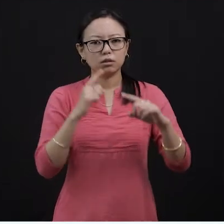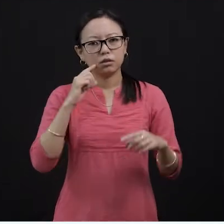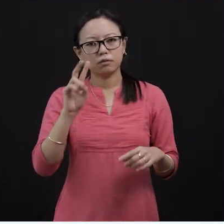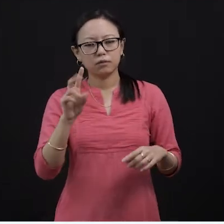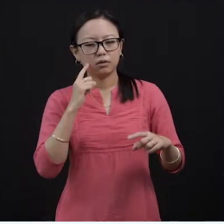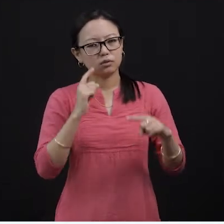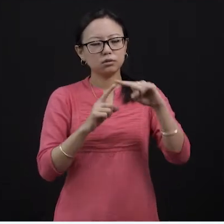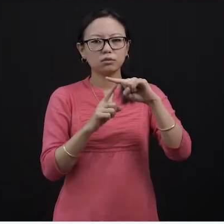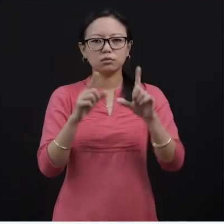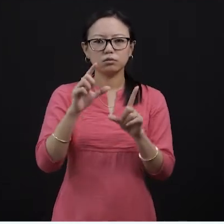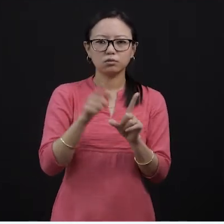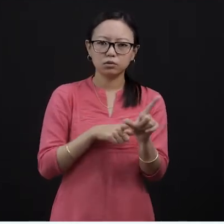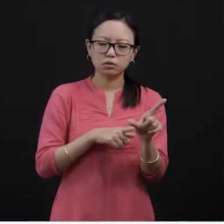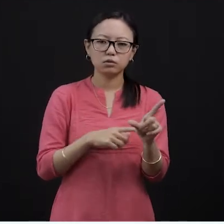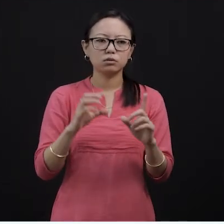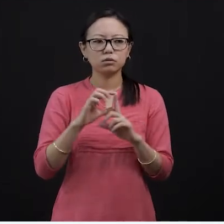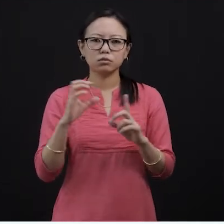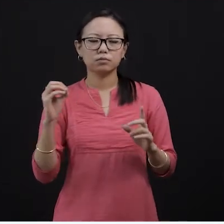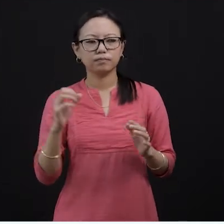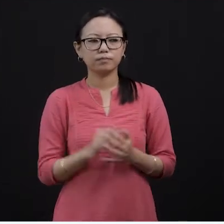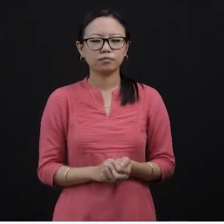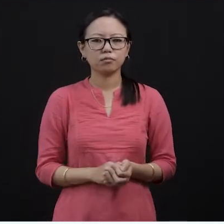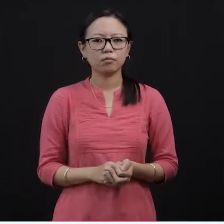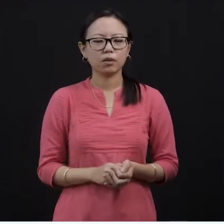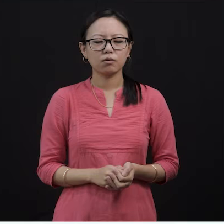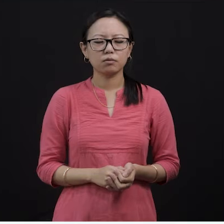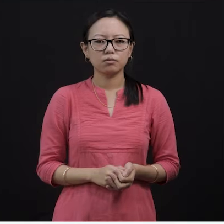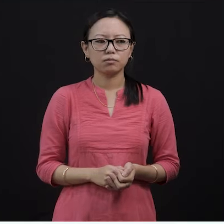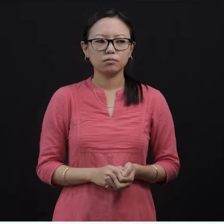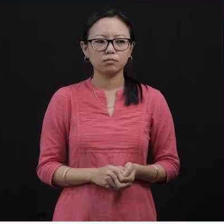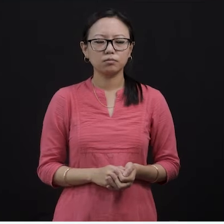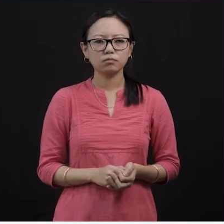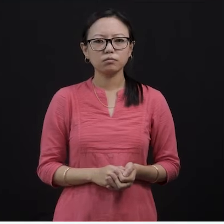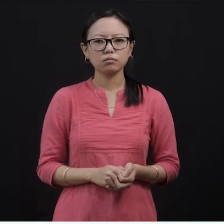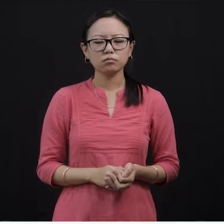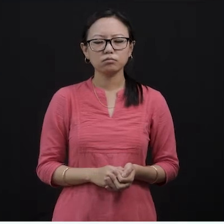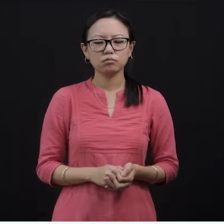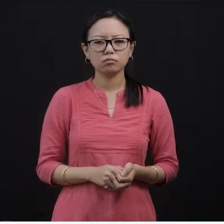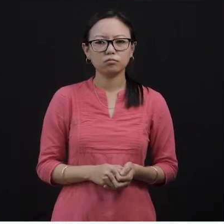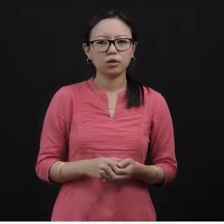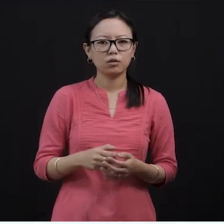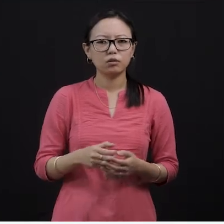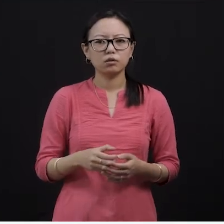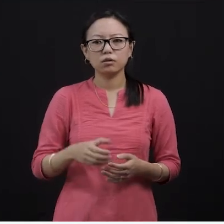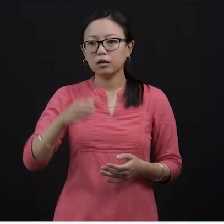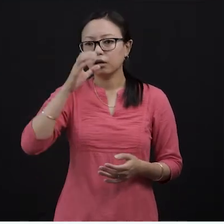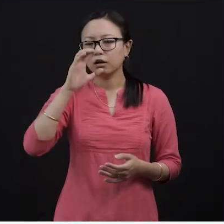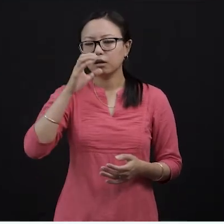will place this cup, a paper cup, here in this stand,